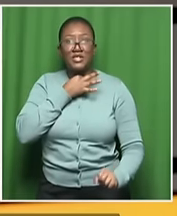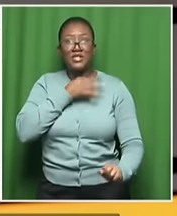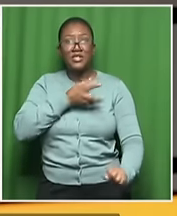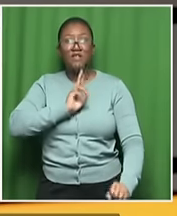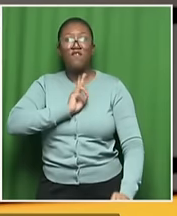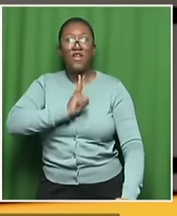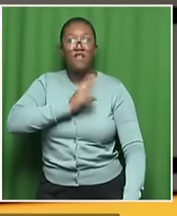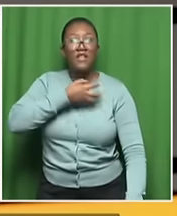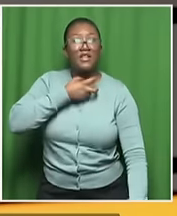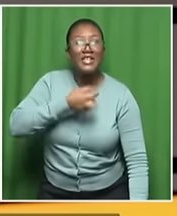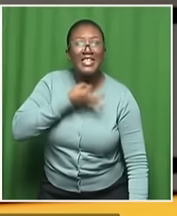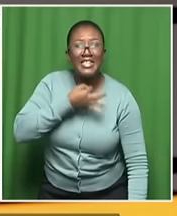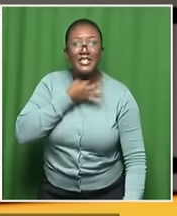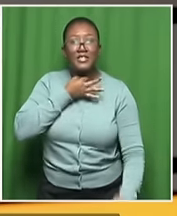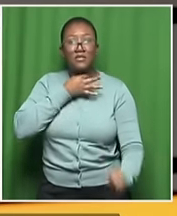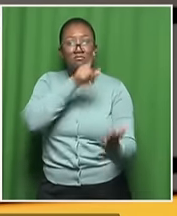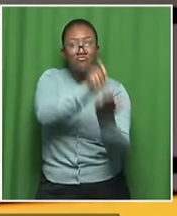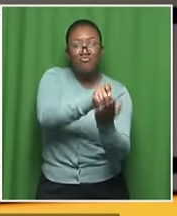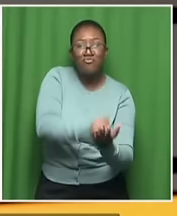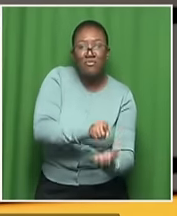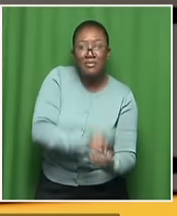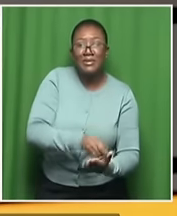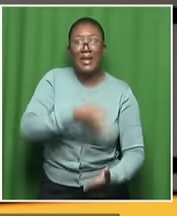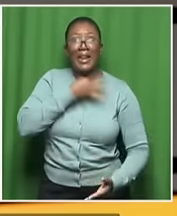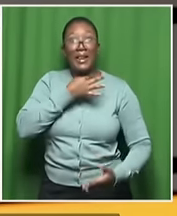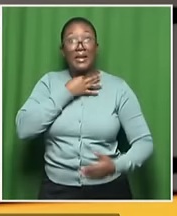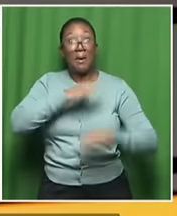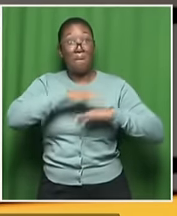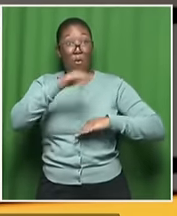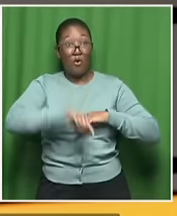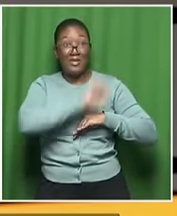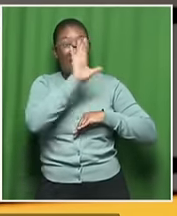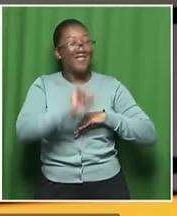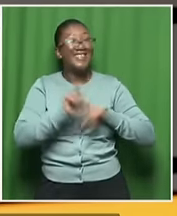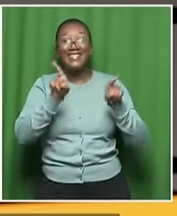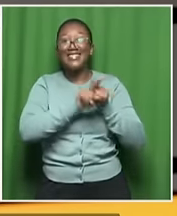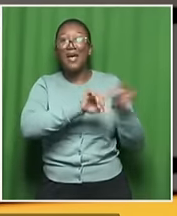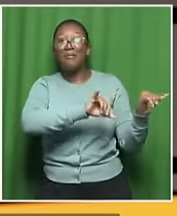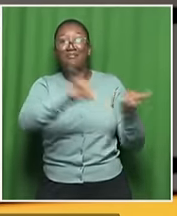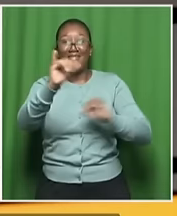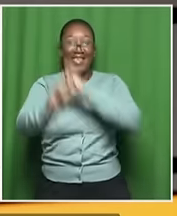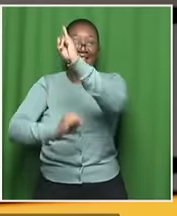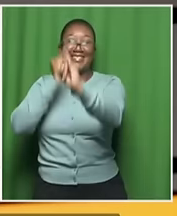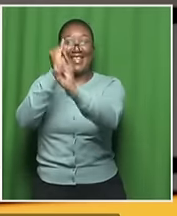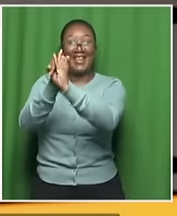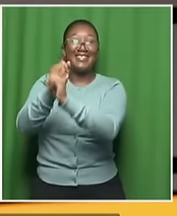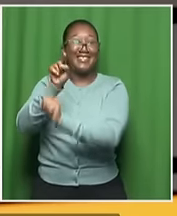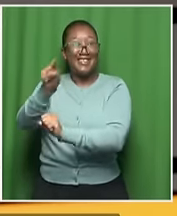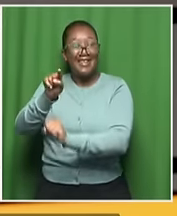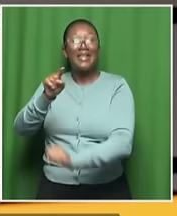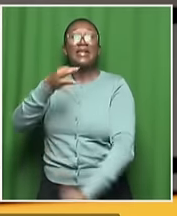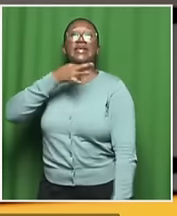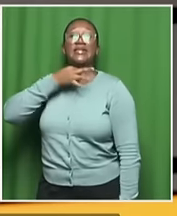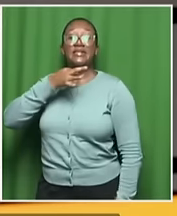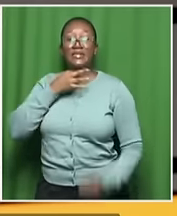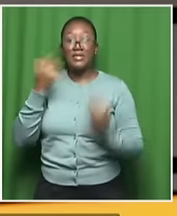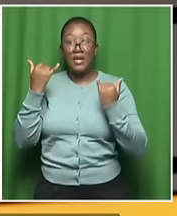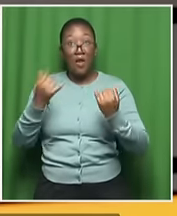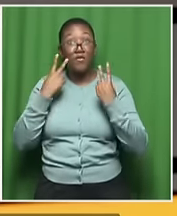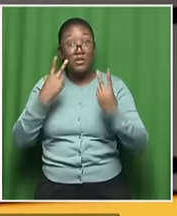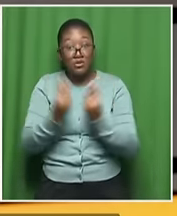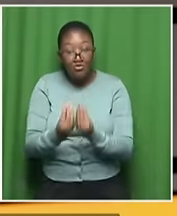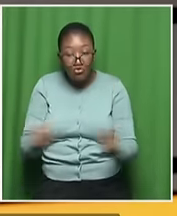is internationally proven that children receiving education, specifically if we talk at school